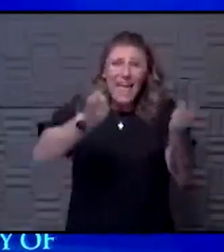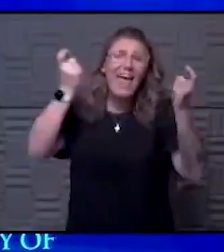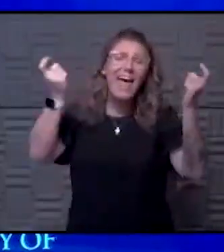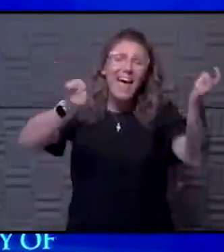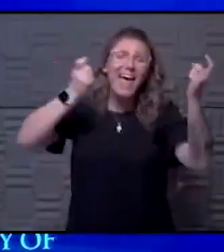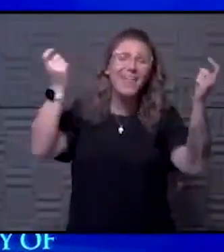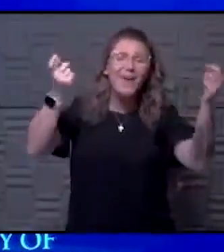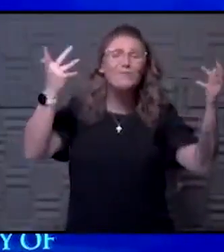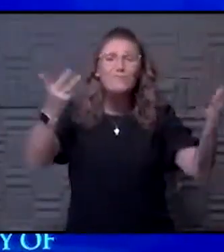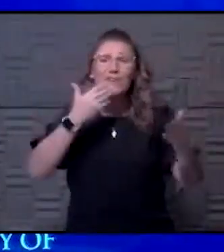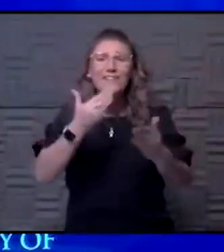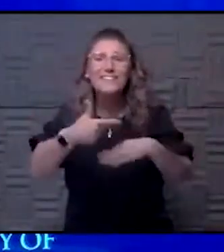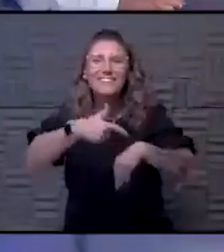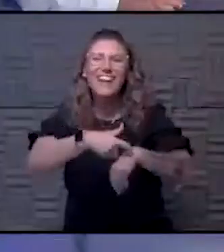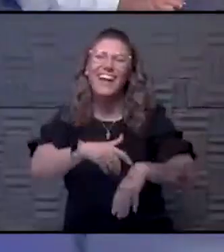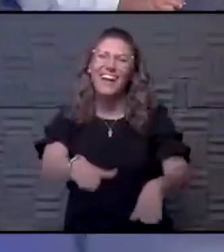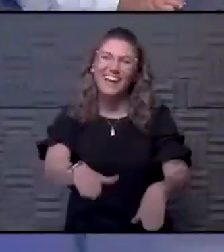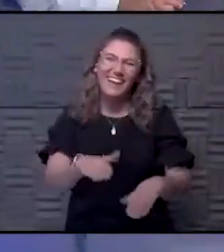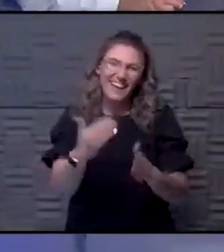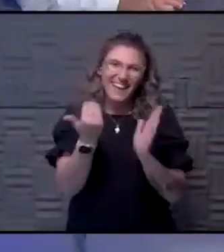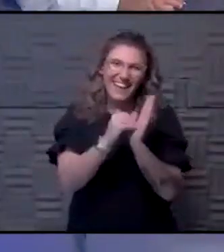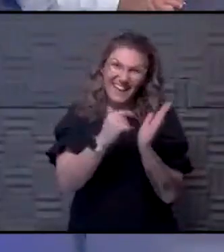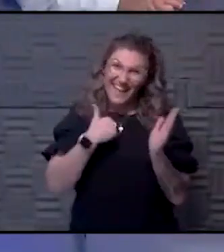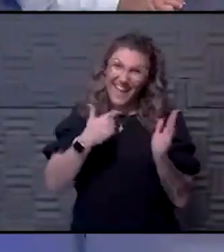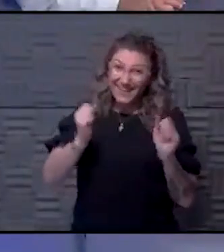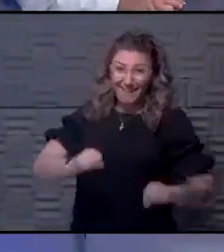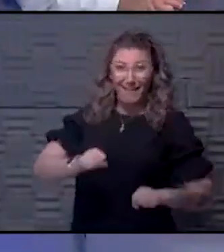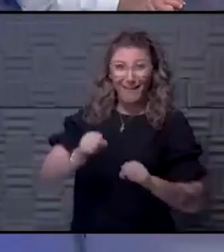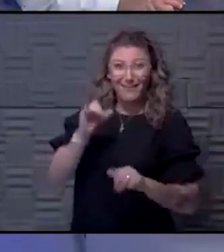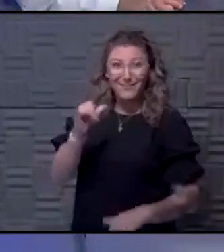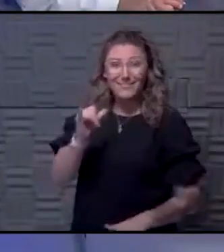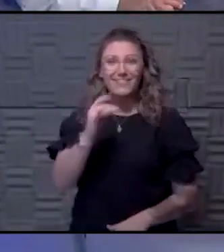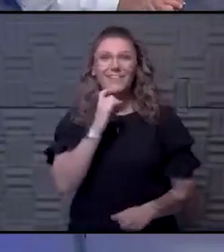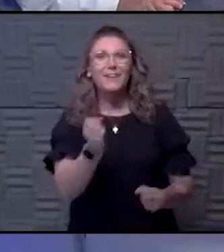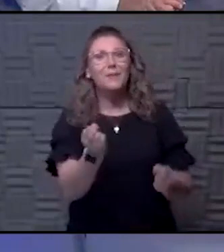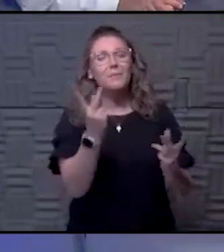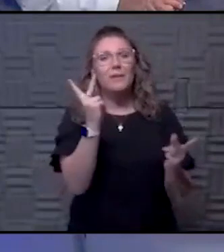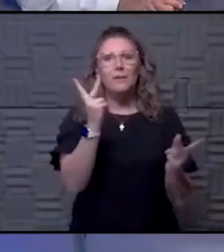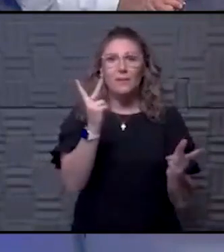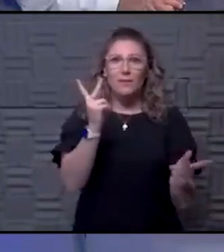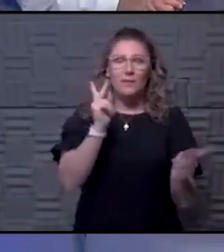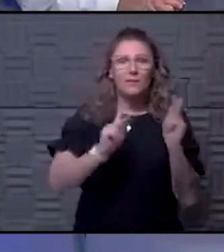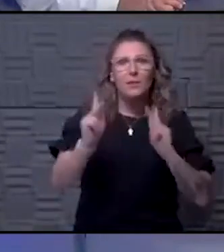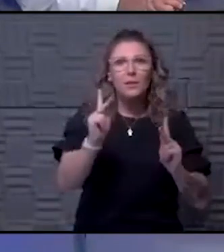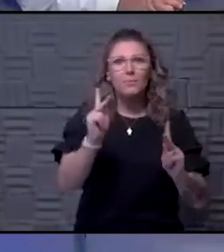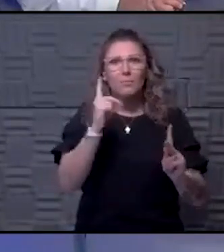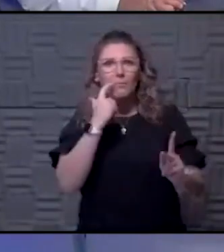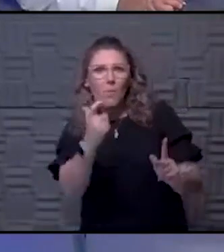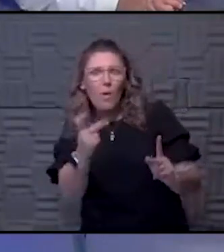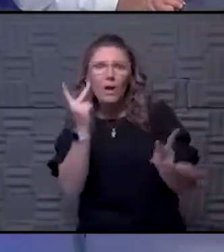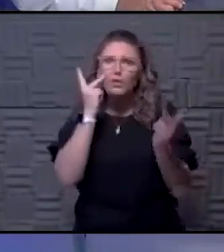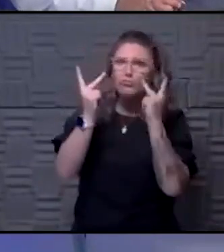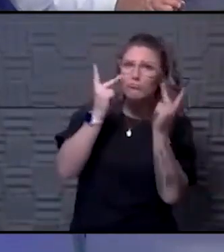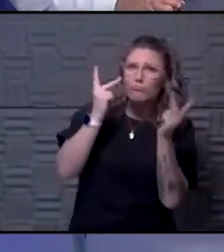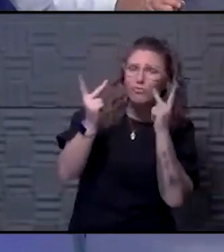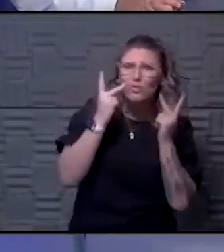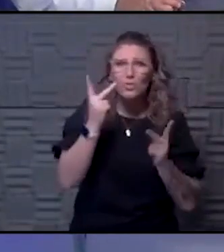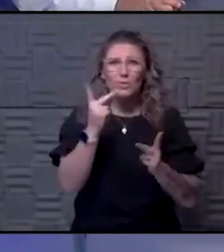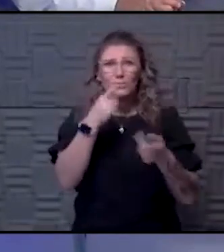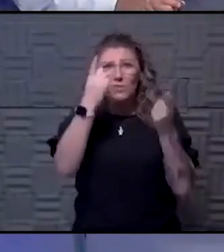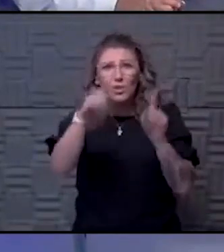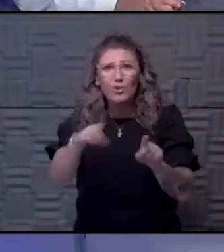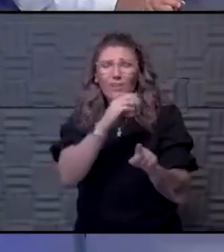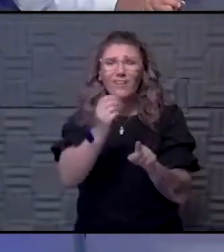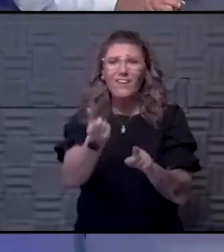do it too, Yeah. Catherine, I think a lot of our viewers identify with Jimmy Fallon. Well, those of us that are here in the medical field and better understand the evolution